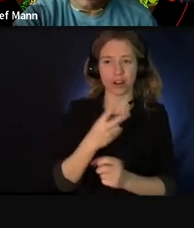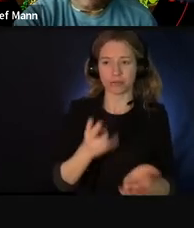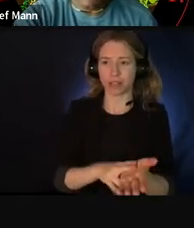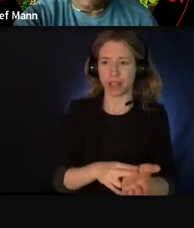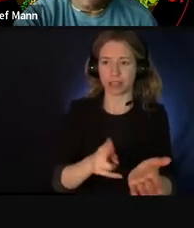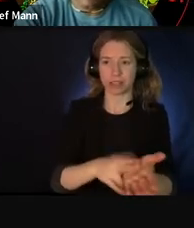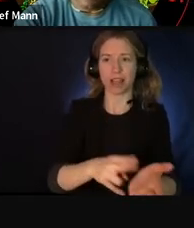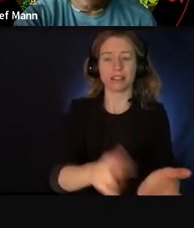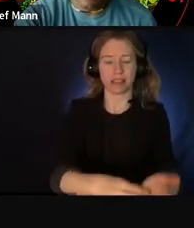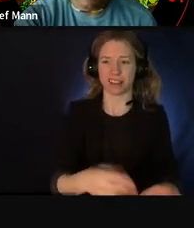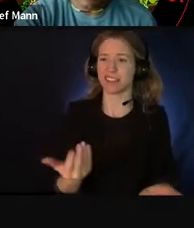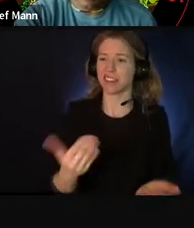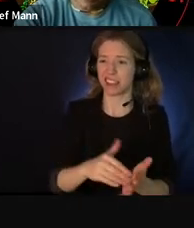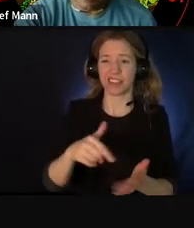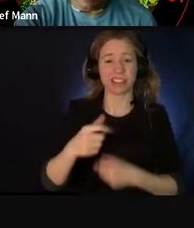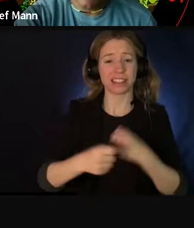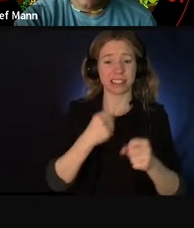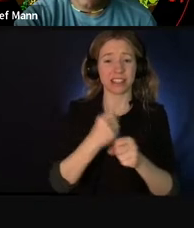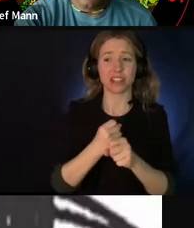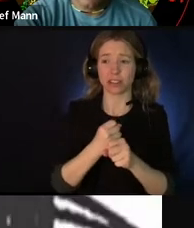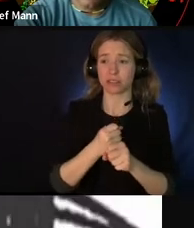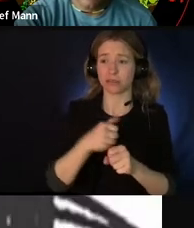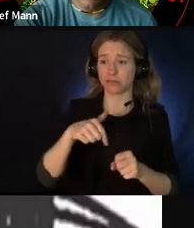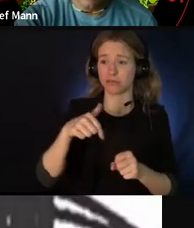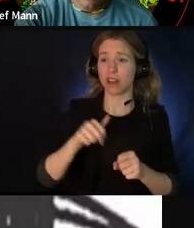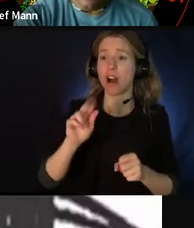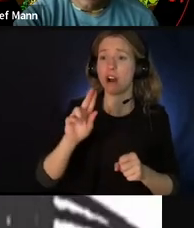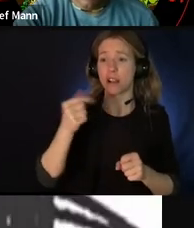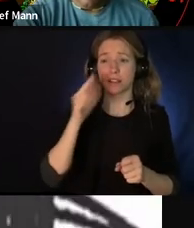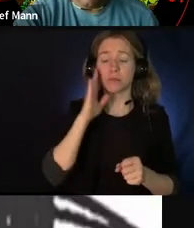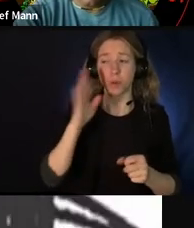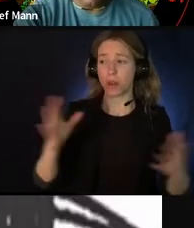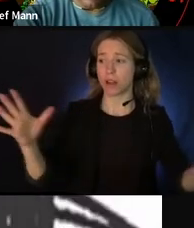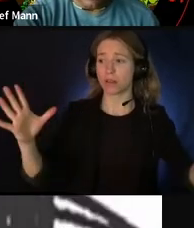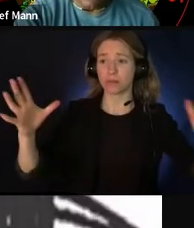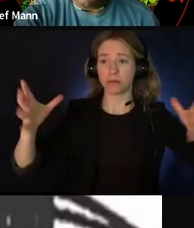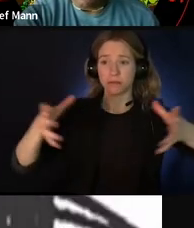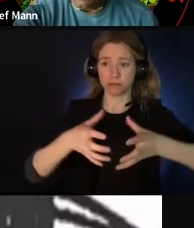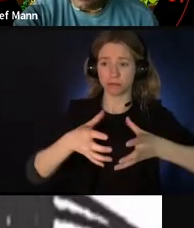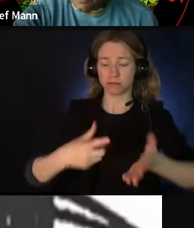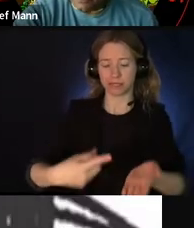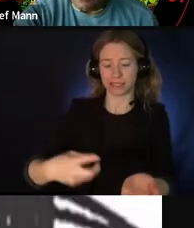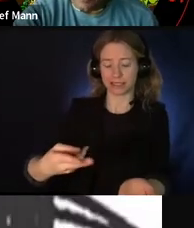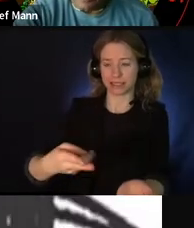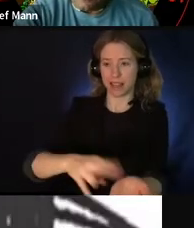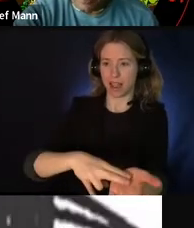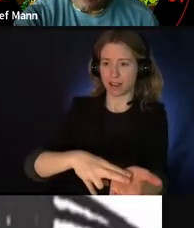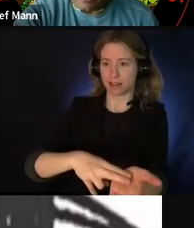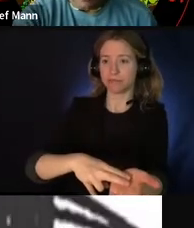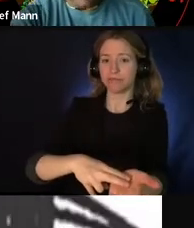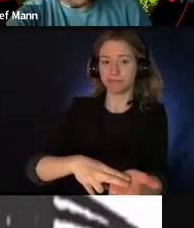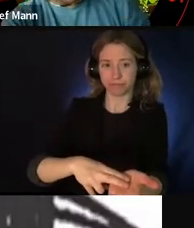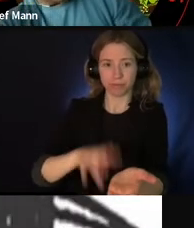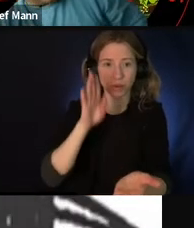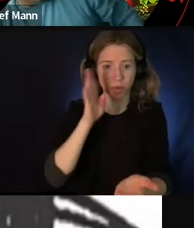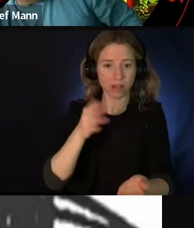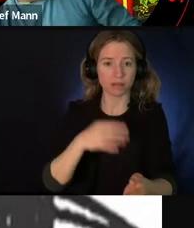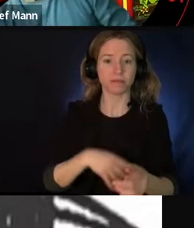York. Next one, please. This is a rendering of that